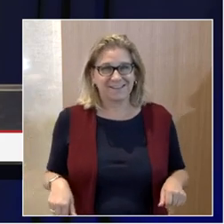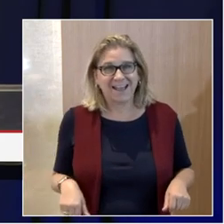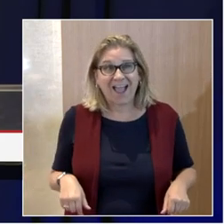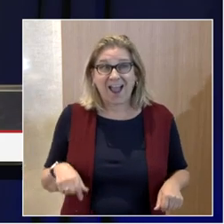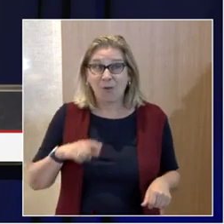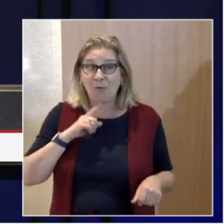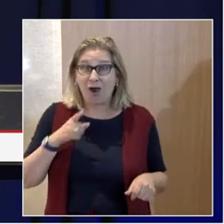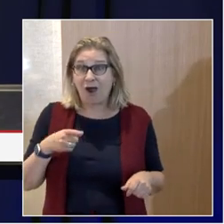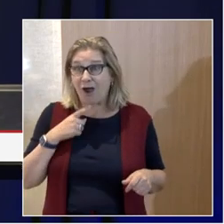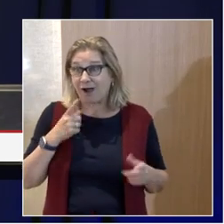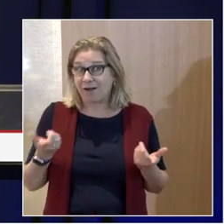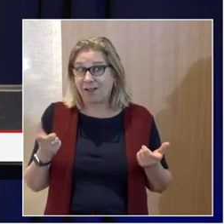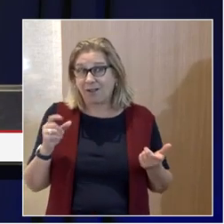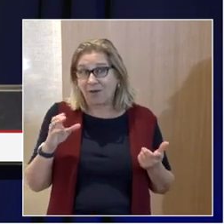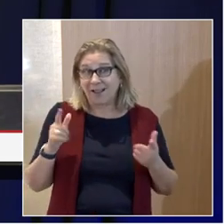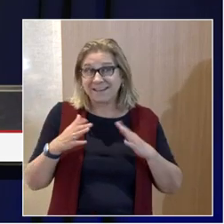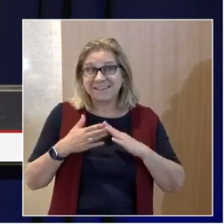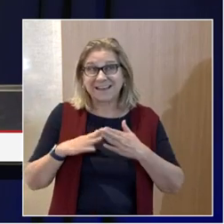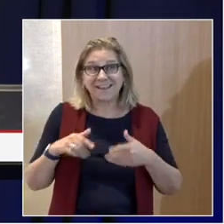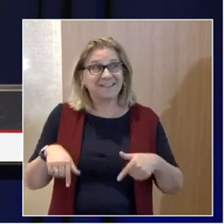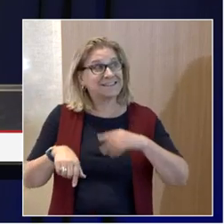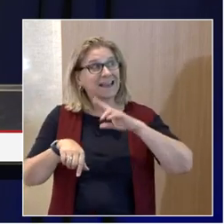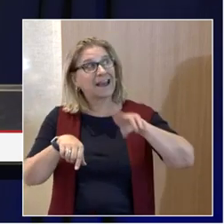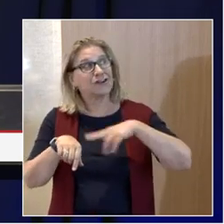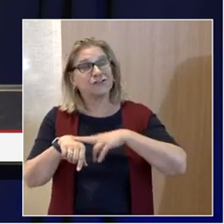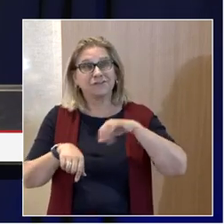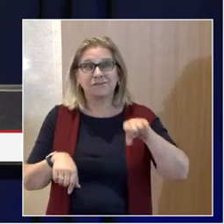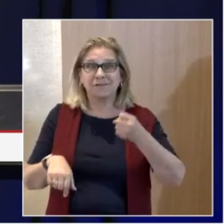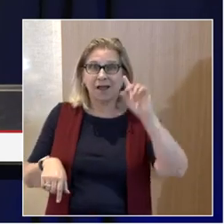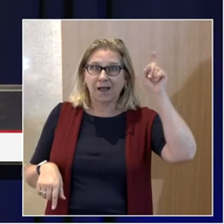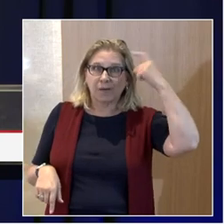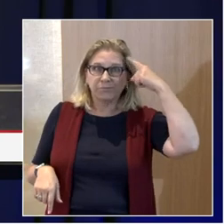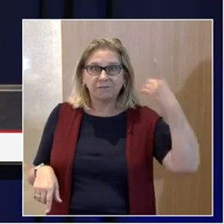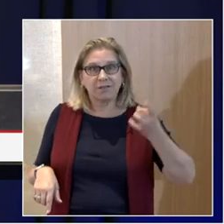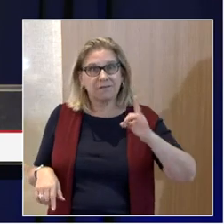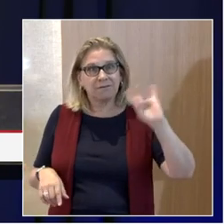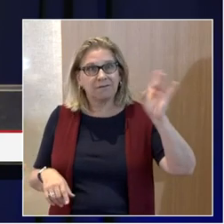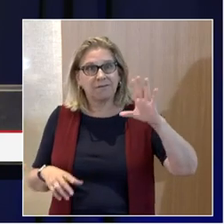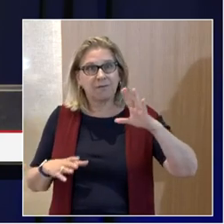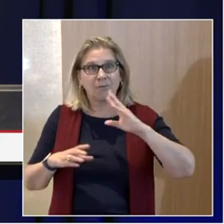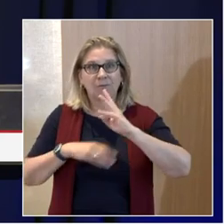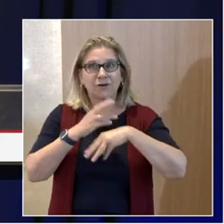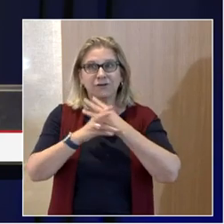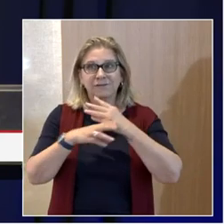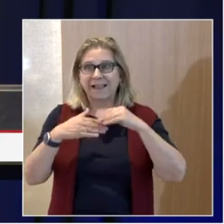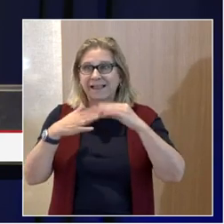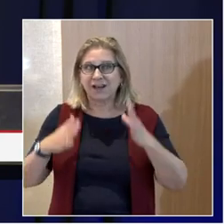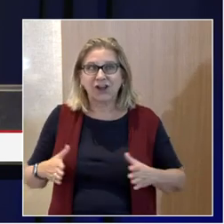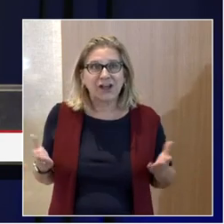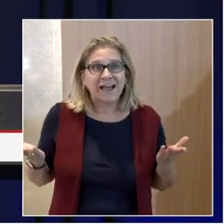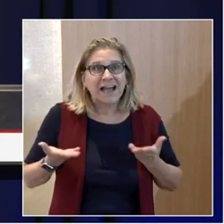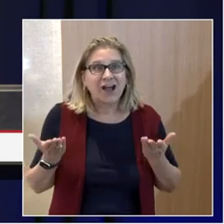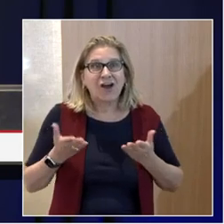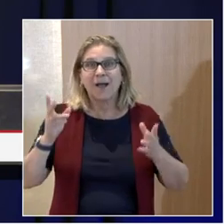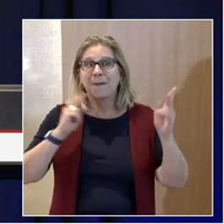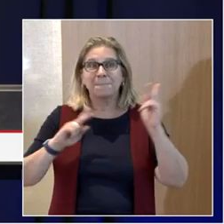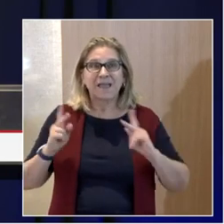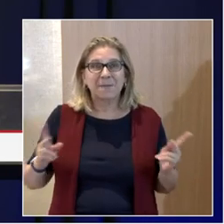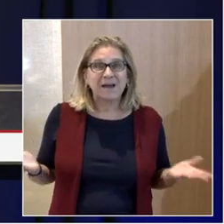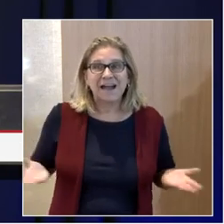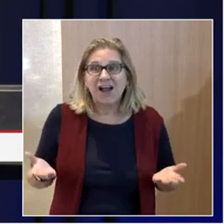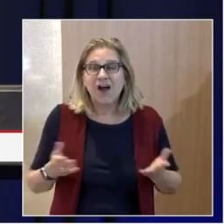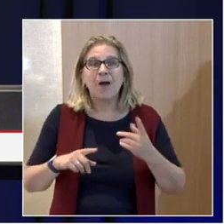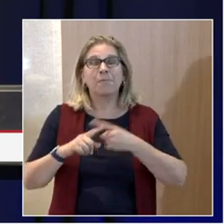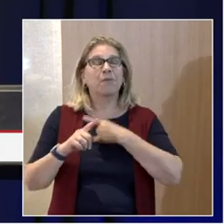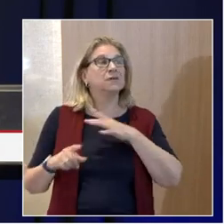national capital, and we are a world leader. And people here and around the world look at us for